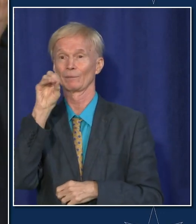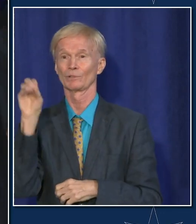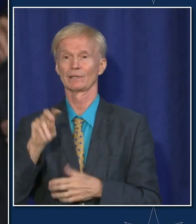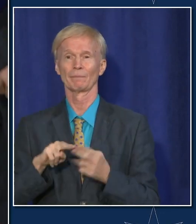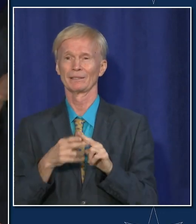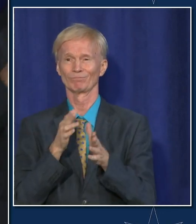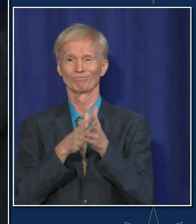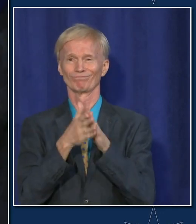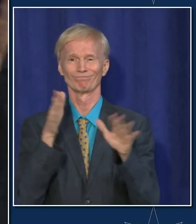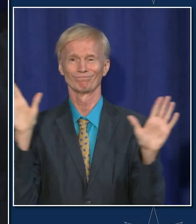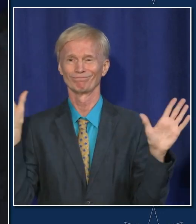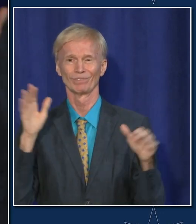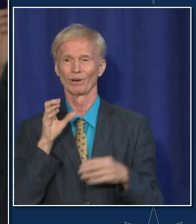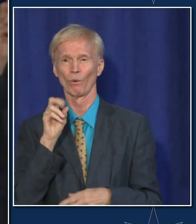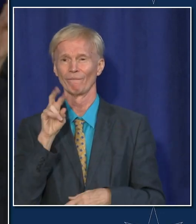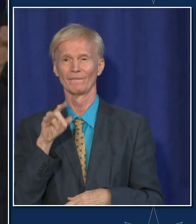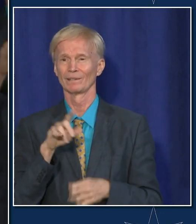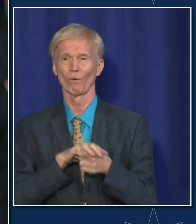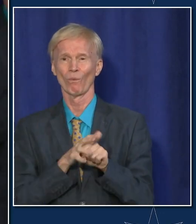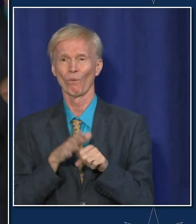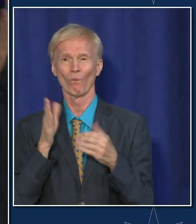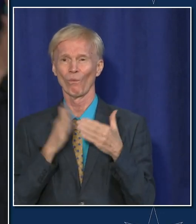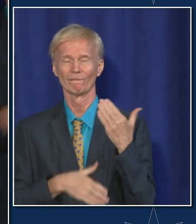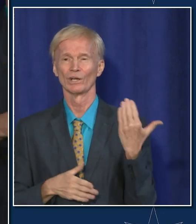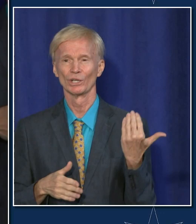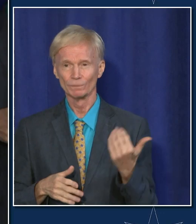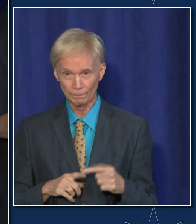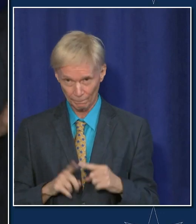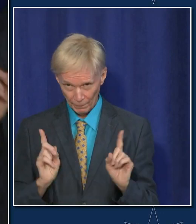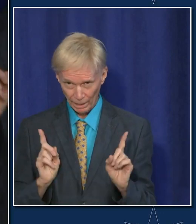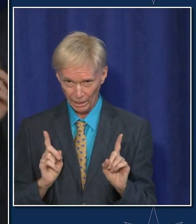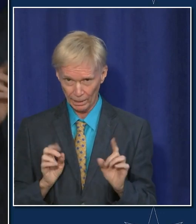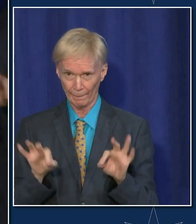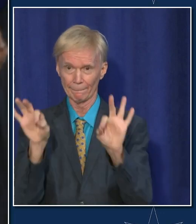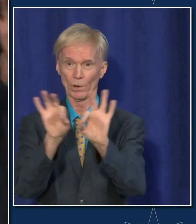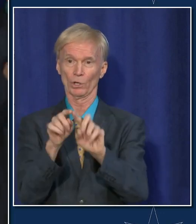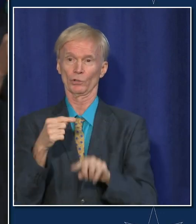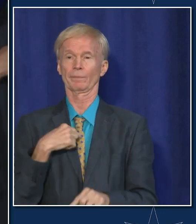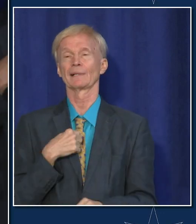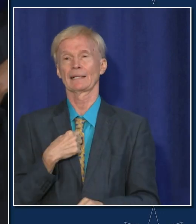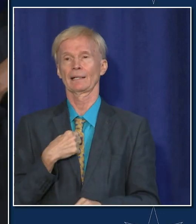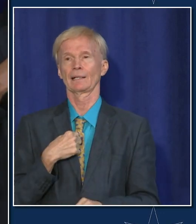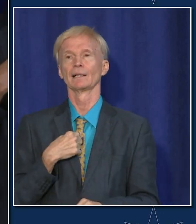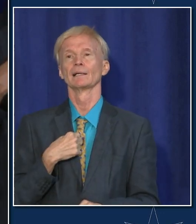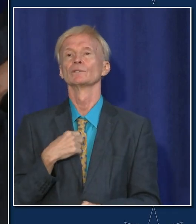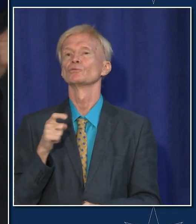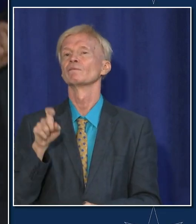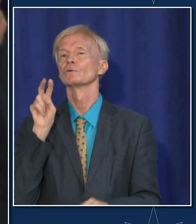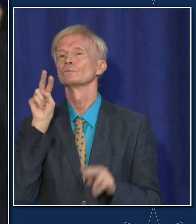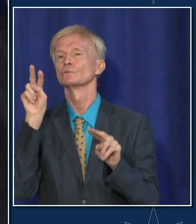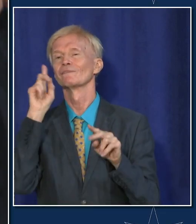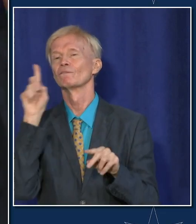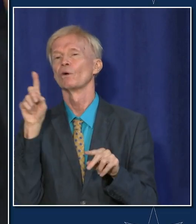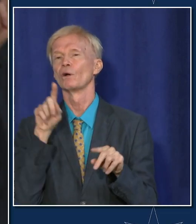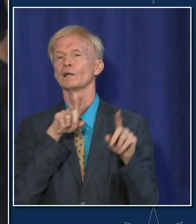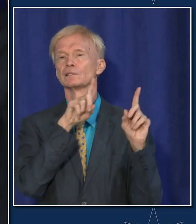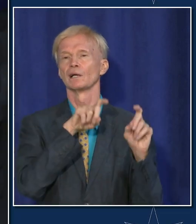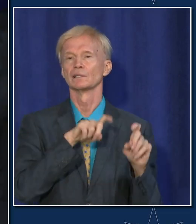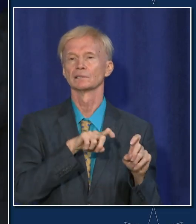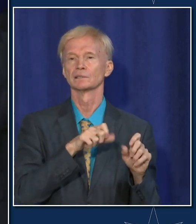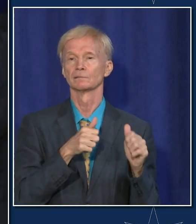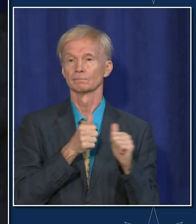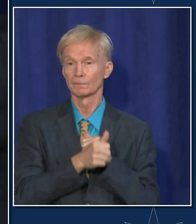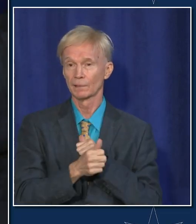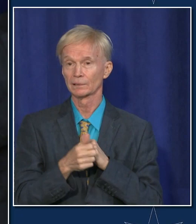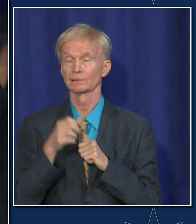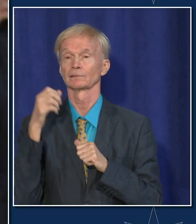COVID, just to be clear about that. But that's the most important thing to me, where you can look for this vaccination or testing status. And that's why